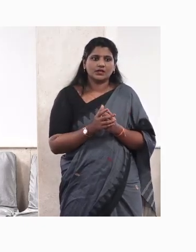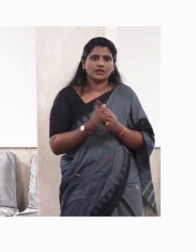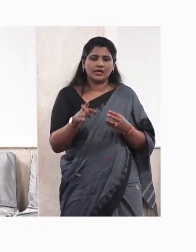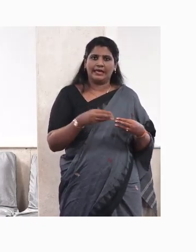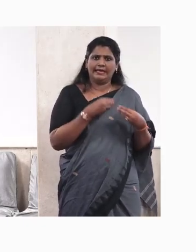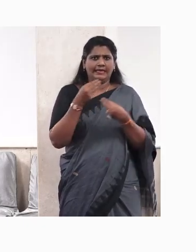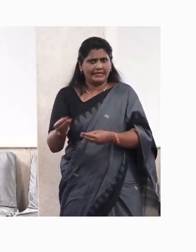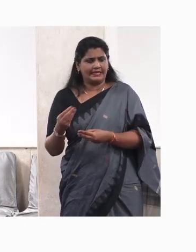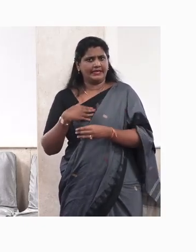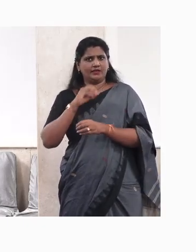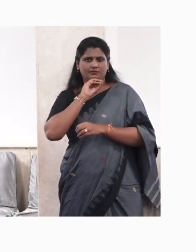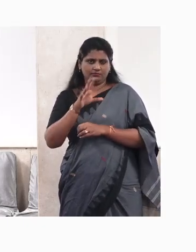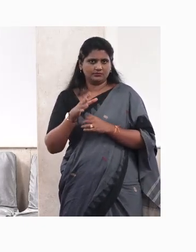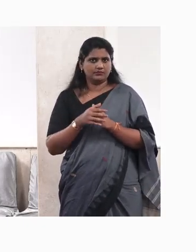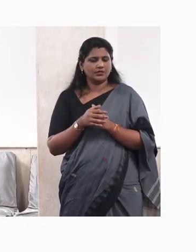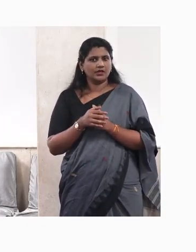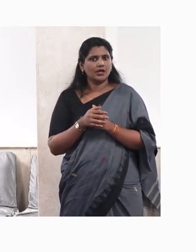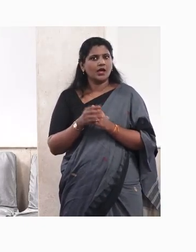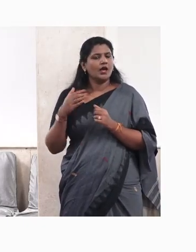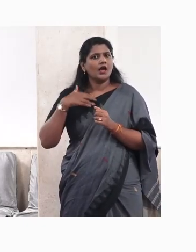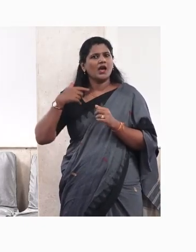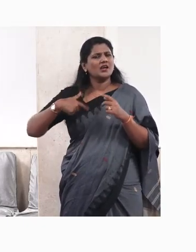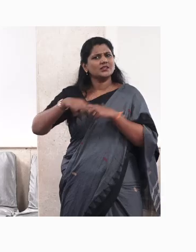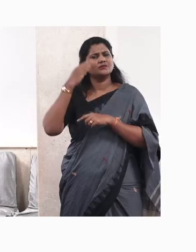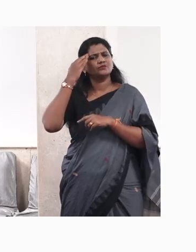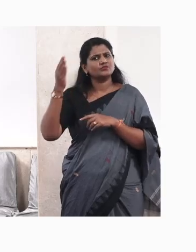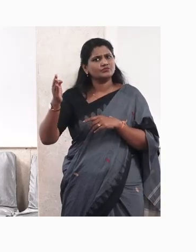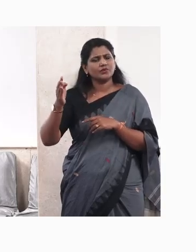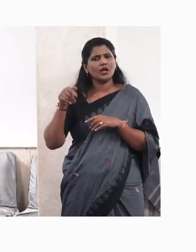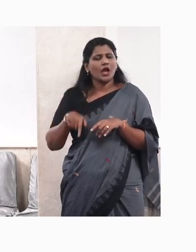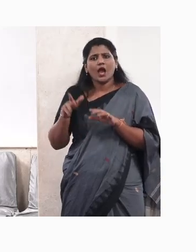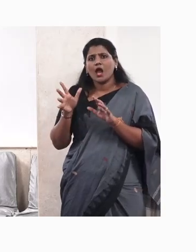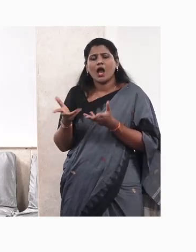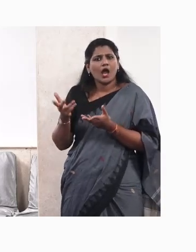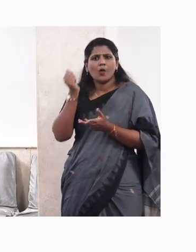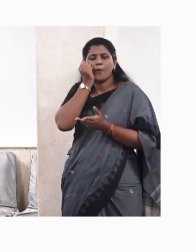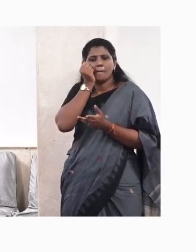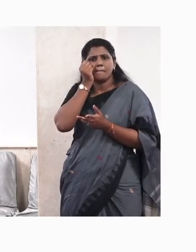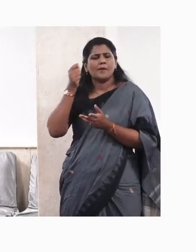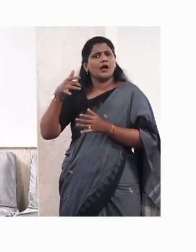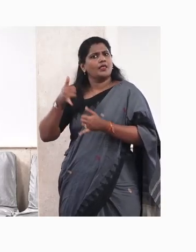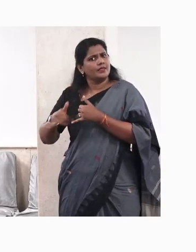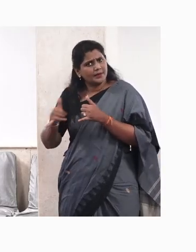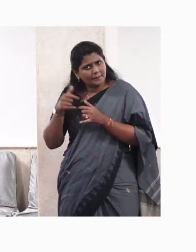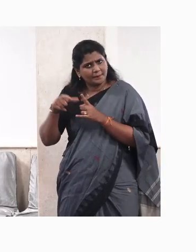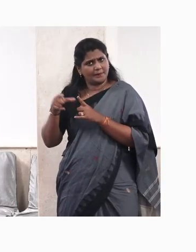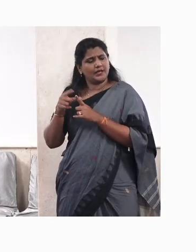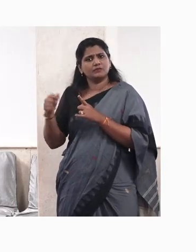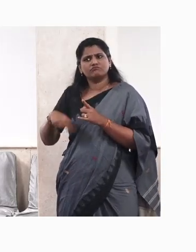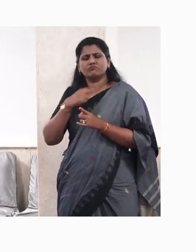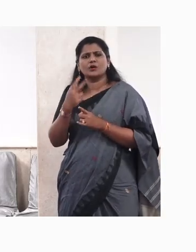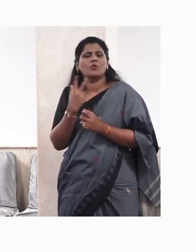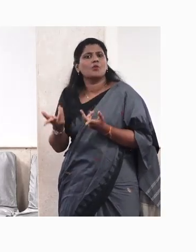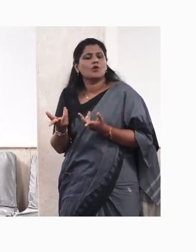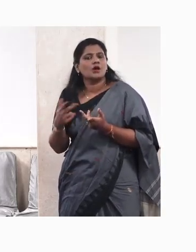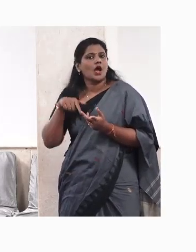particular instruction, now I am cognizant how the mother role she is playing perceives this particular voice, or how